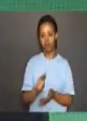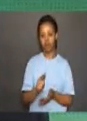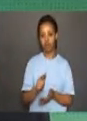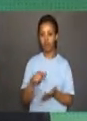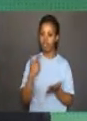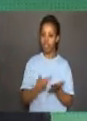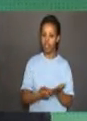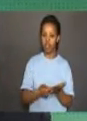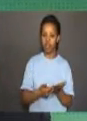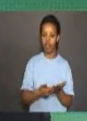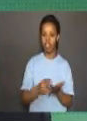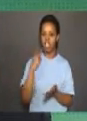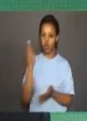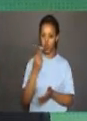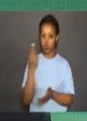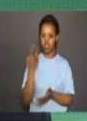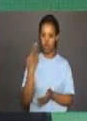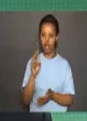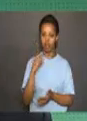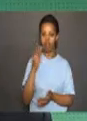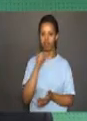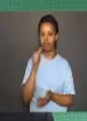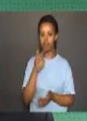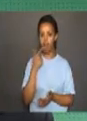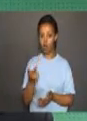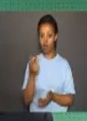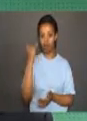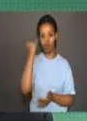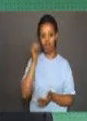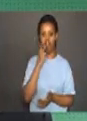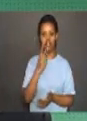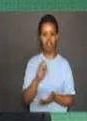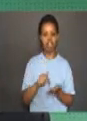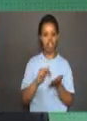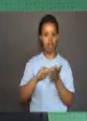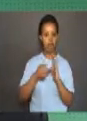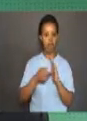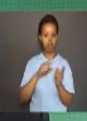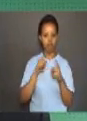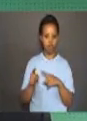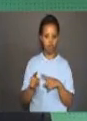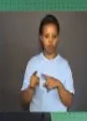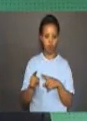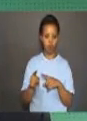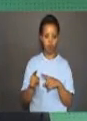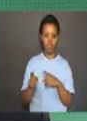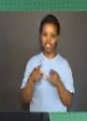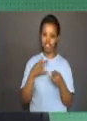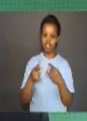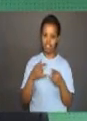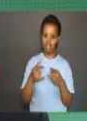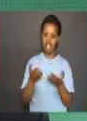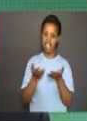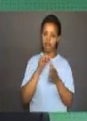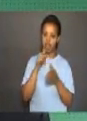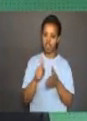the notion of use and disuse, which means a species loses traits it does